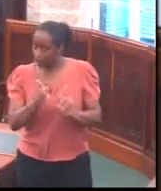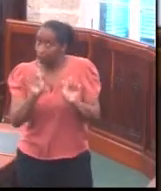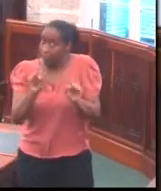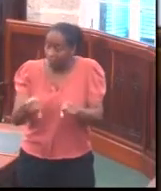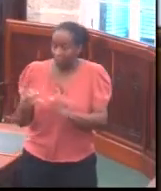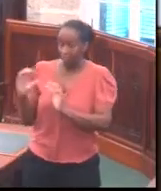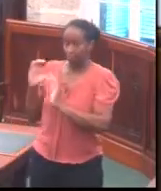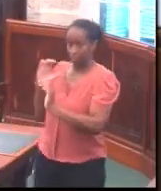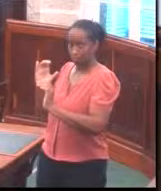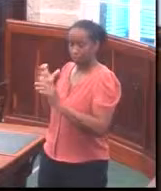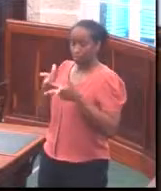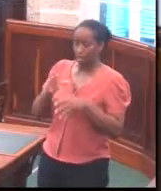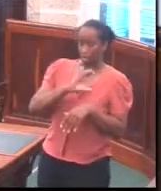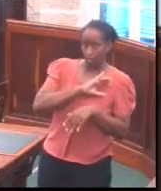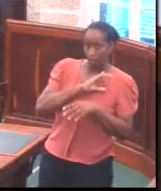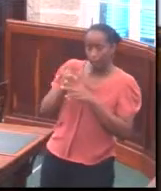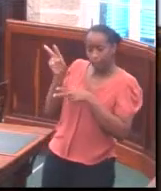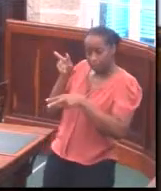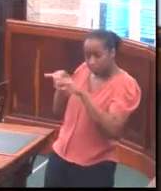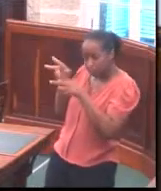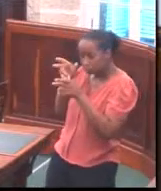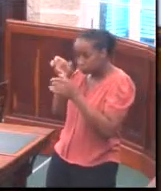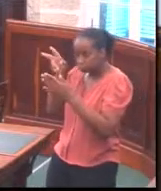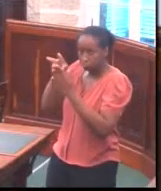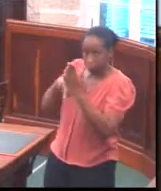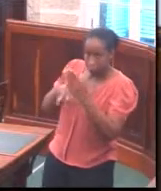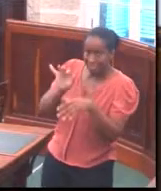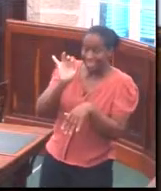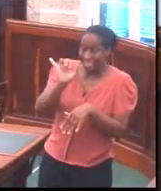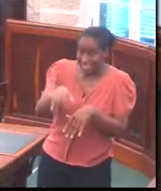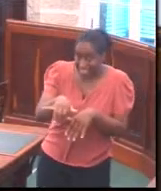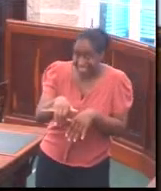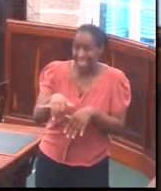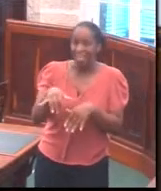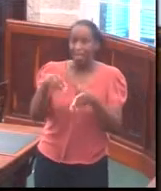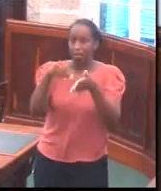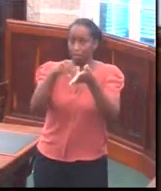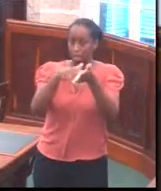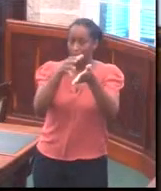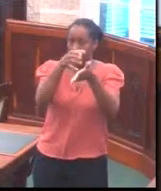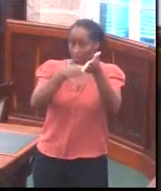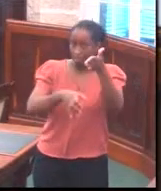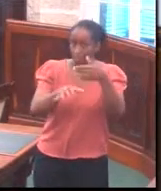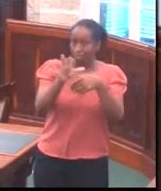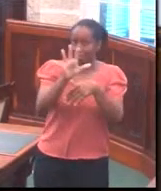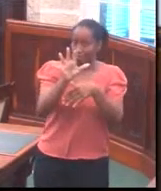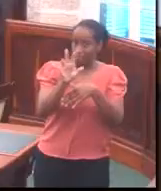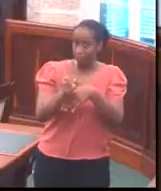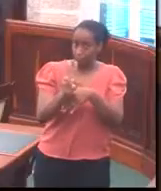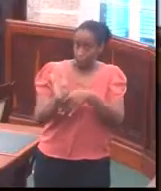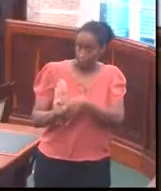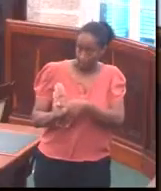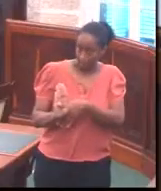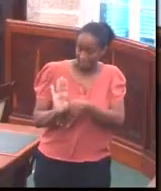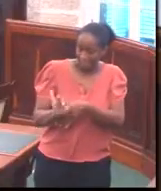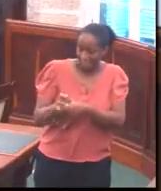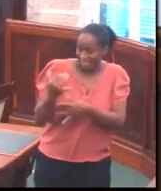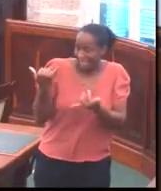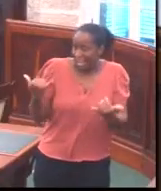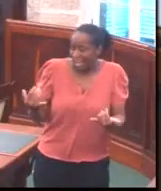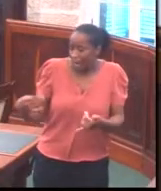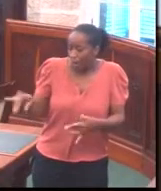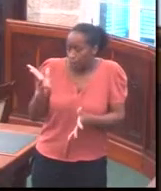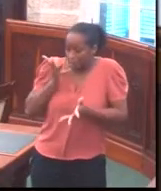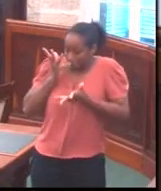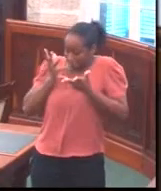tapping. And that is what Section 52B did. And that is why today, in their embarrassment, they are